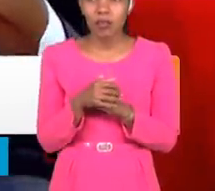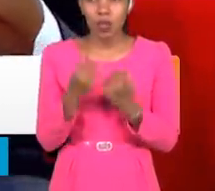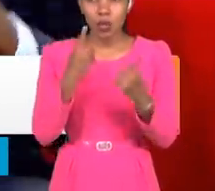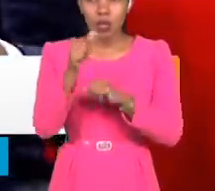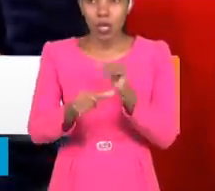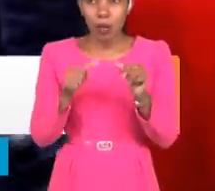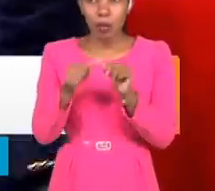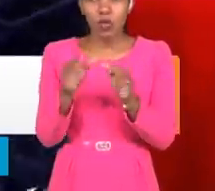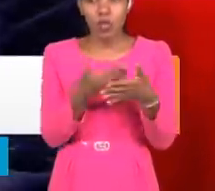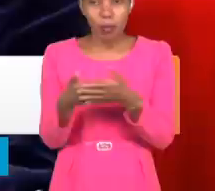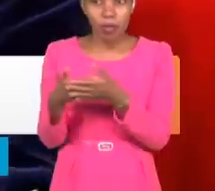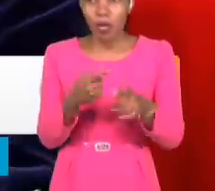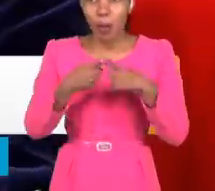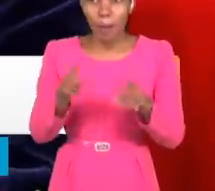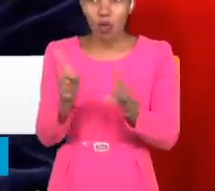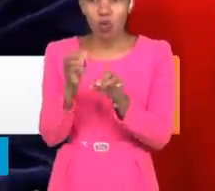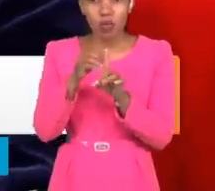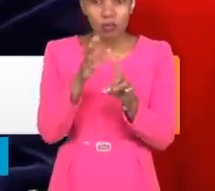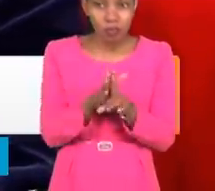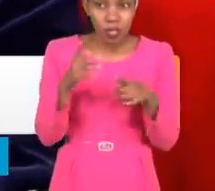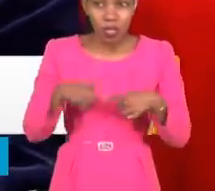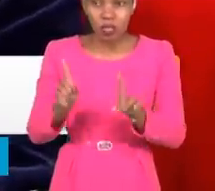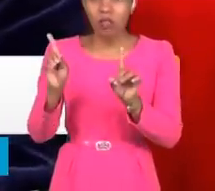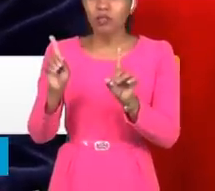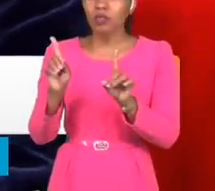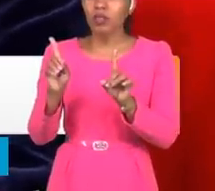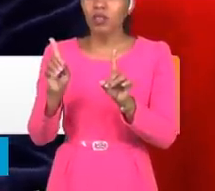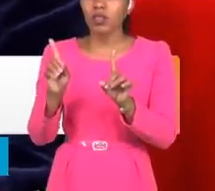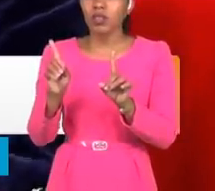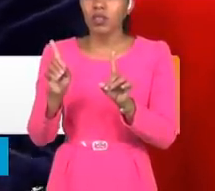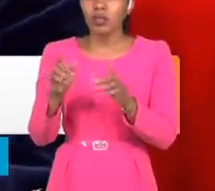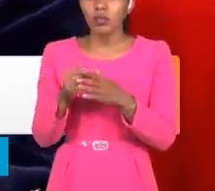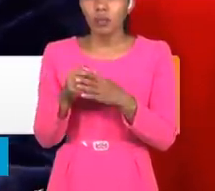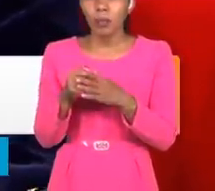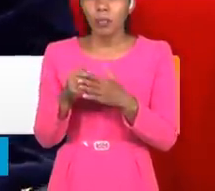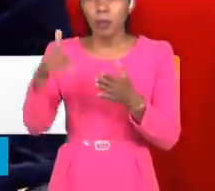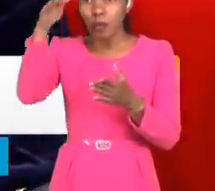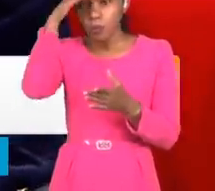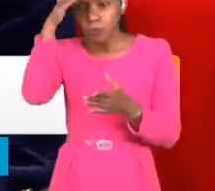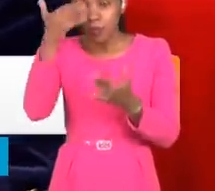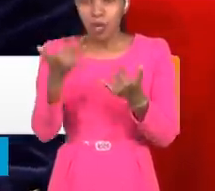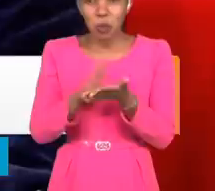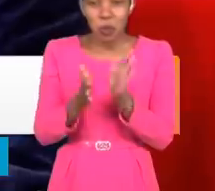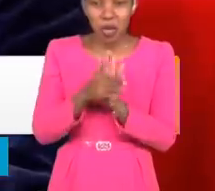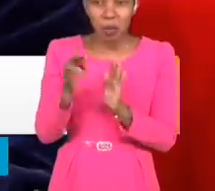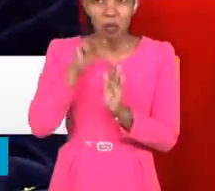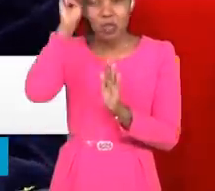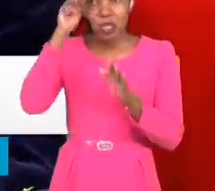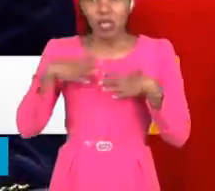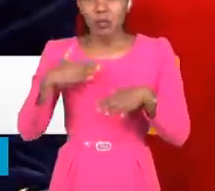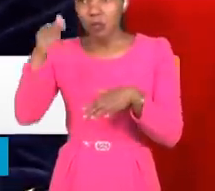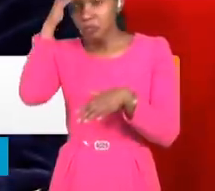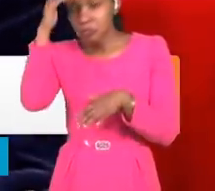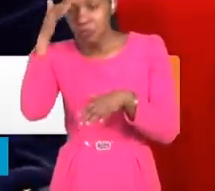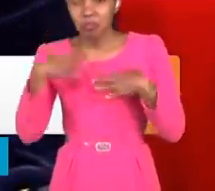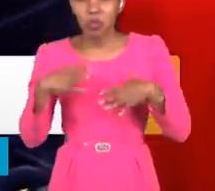about the babies. Yeah. But look at exposing yourself somewhere drinking. We are moving there. Yeah. Somewhere drinking. Now you've grown up. Yes. People are drinking. People are